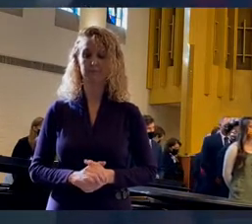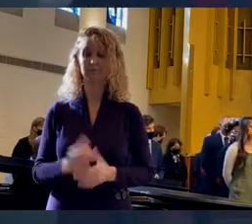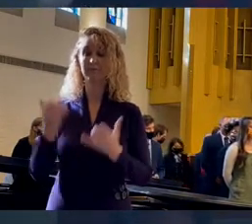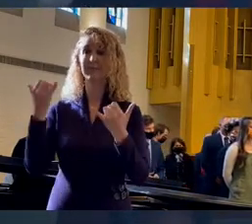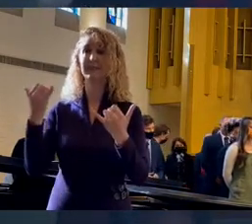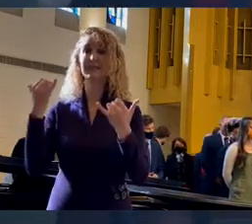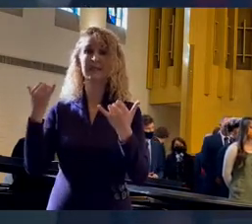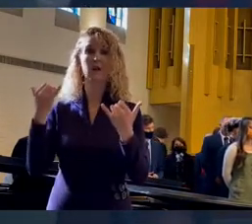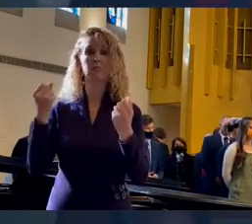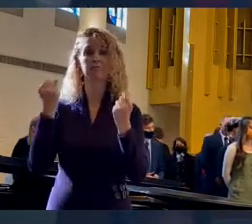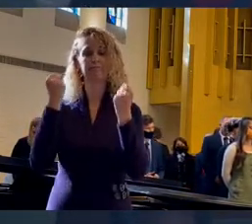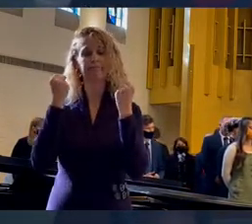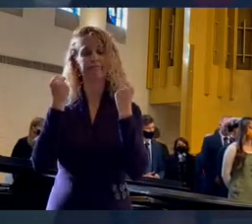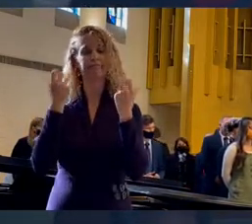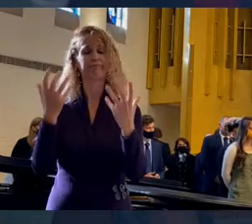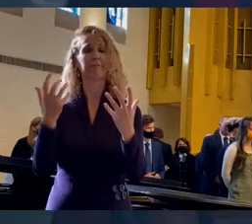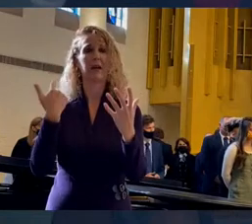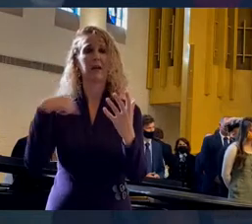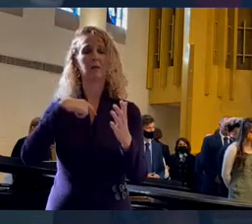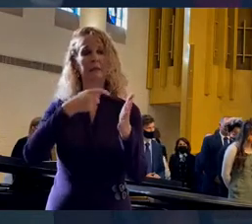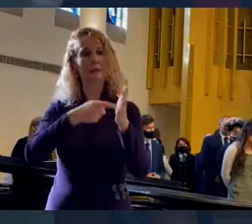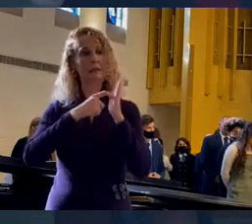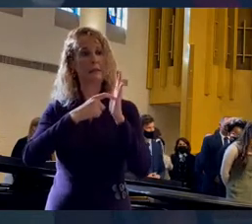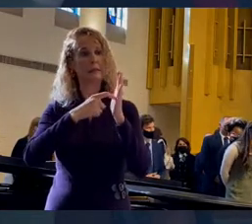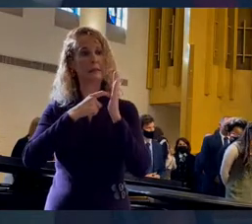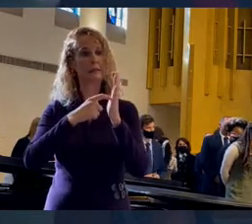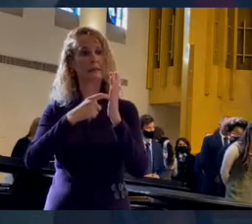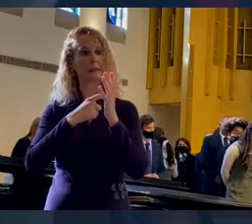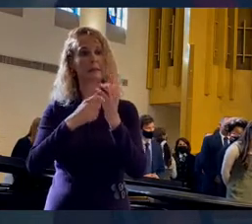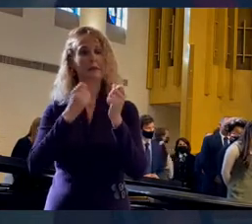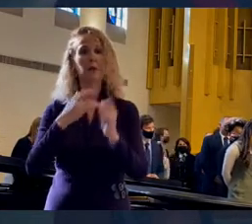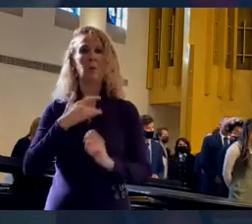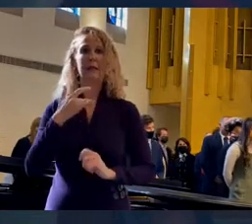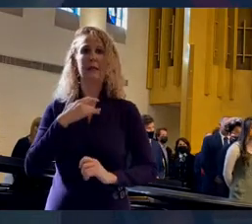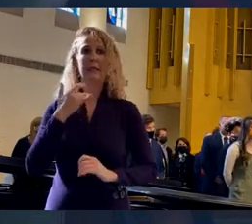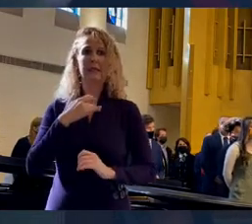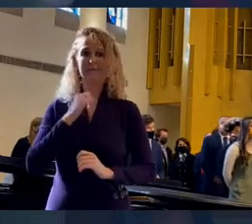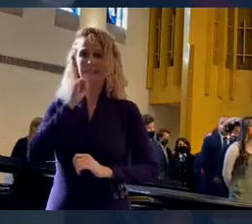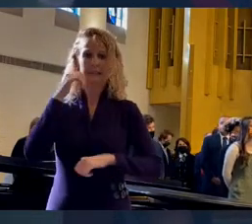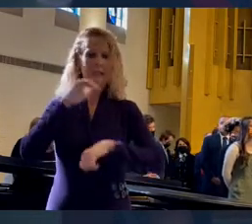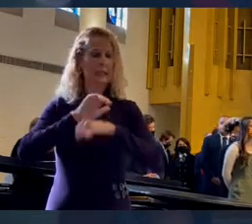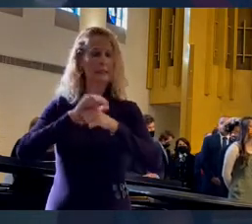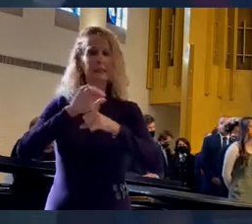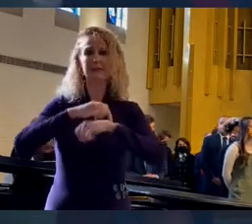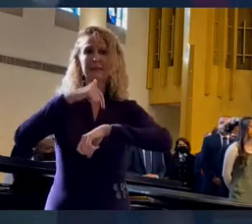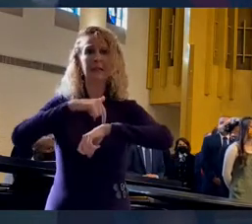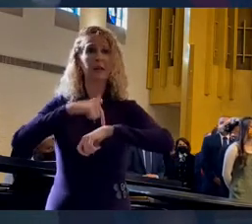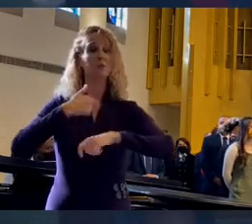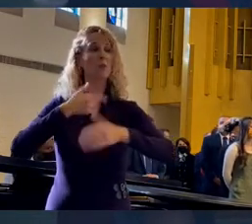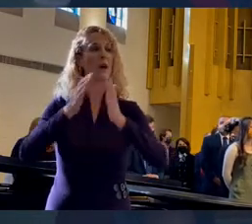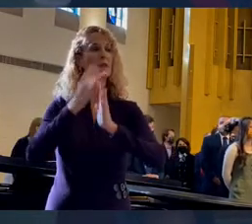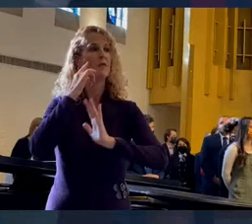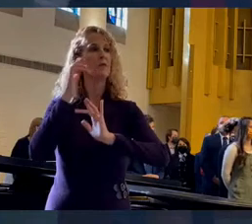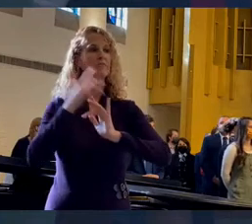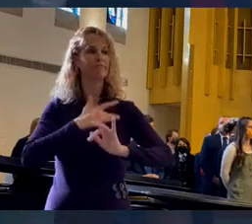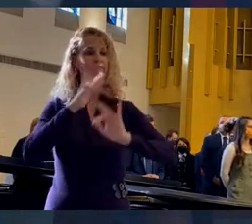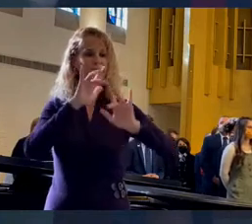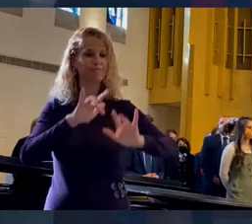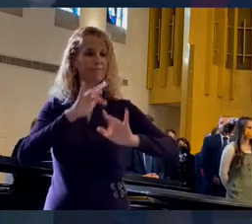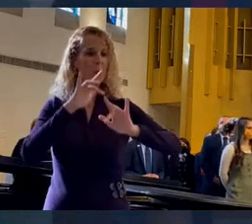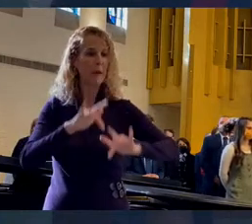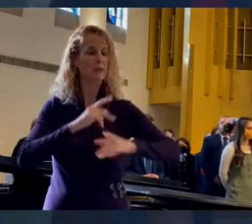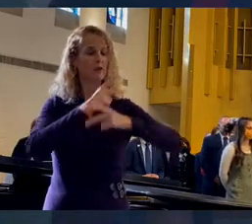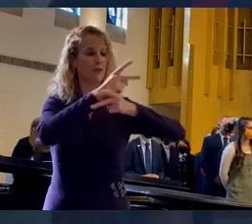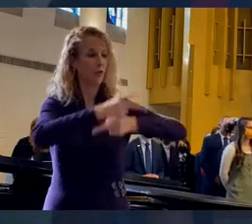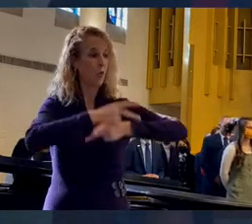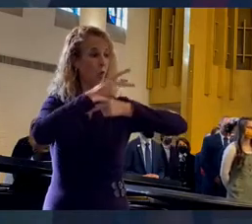In a time when so much is being demanded of us and so many feel stretched within, we ask for compassion and care, especially